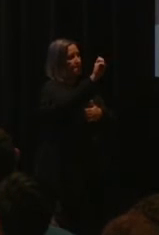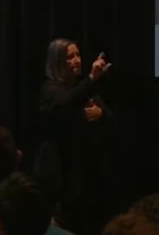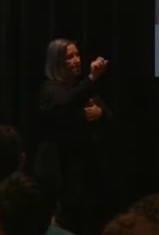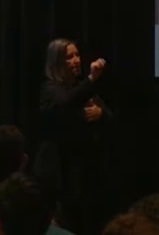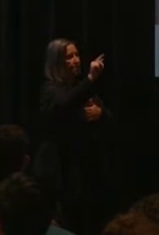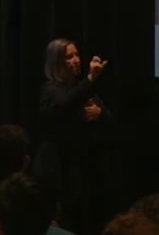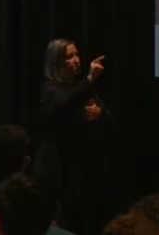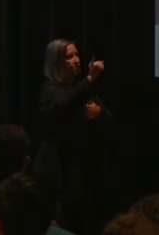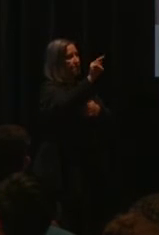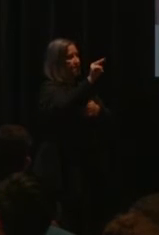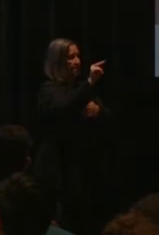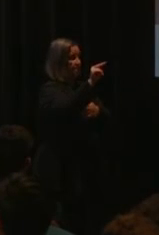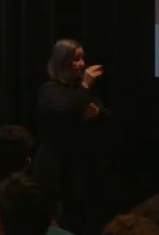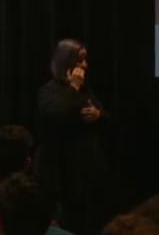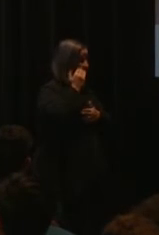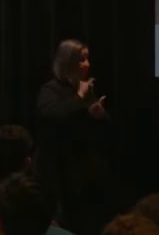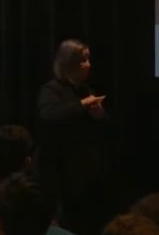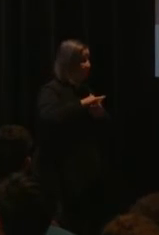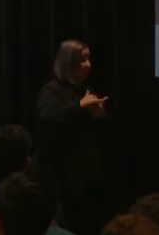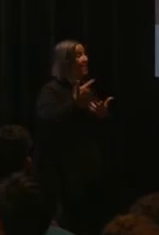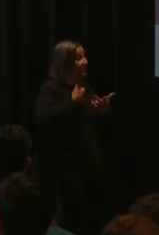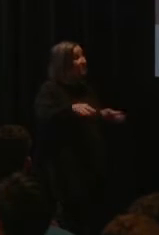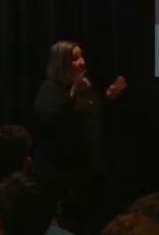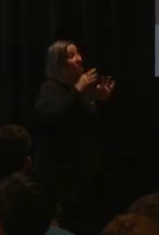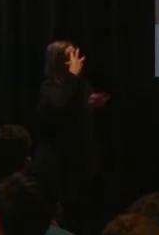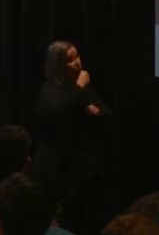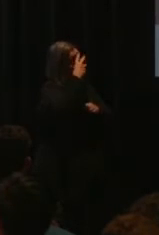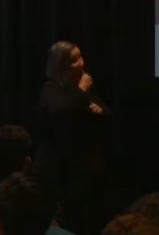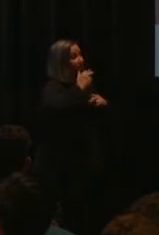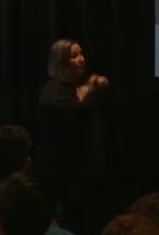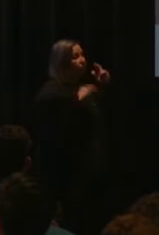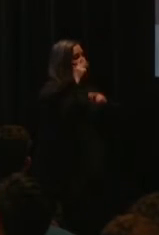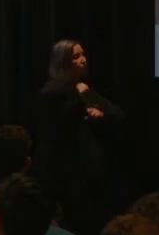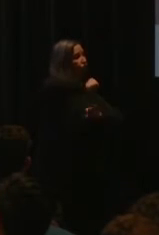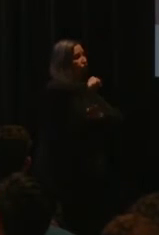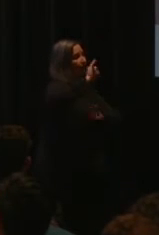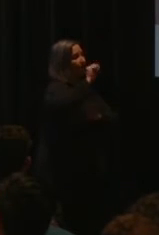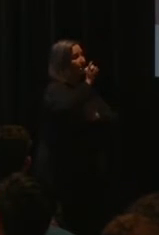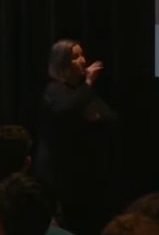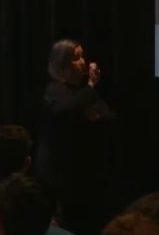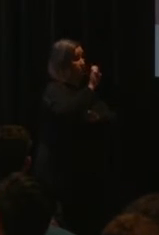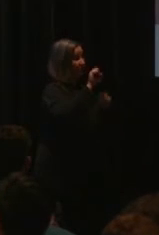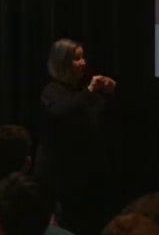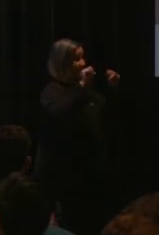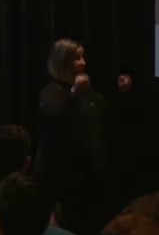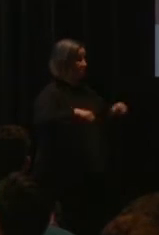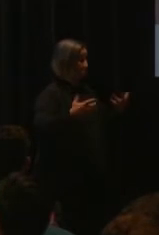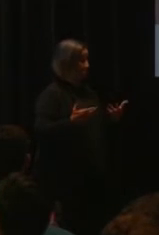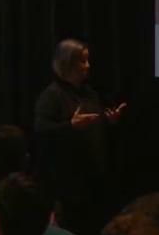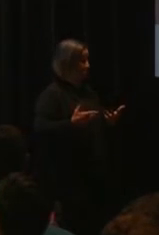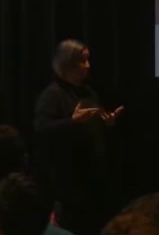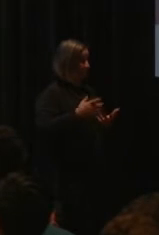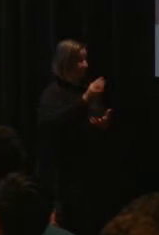night and for it to rebuild our immune system every day. It doesn't just make us sleep, it helps to rebuild our immune system. When